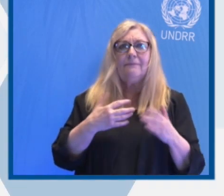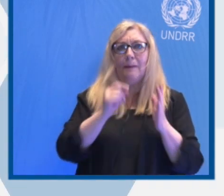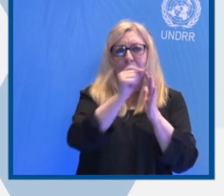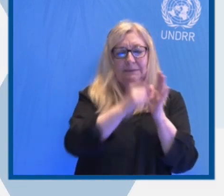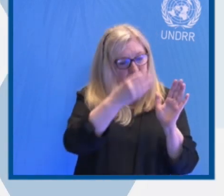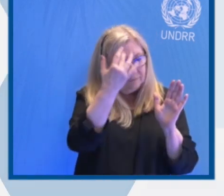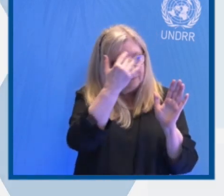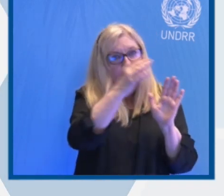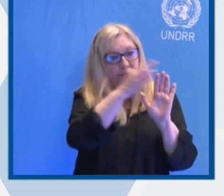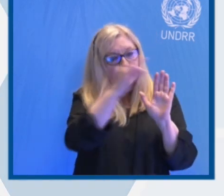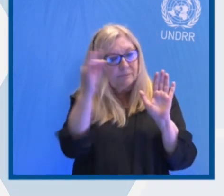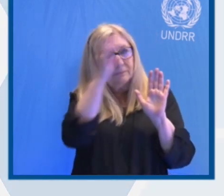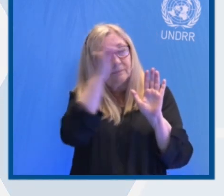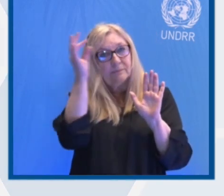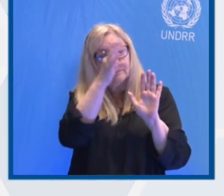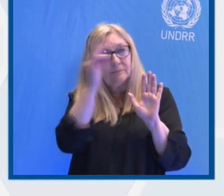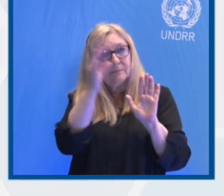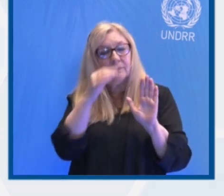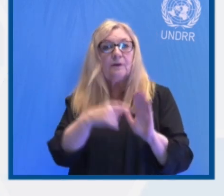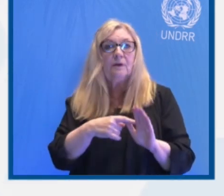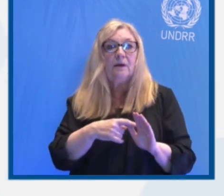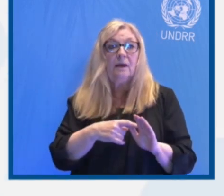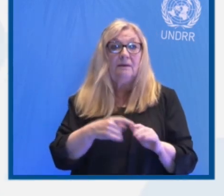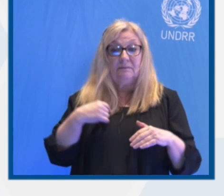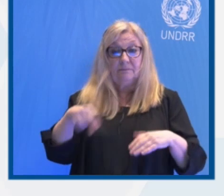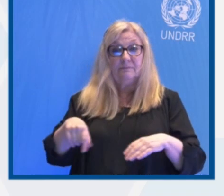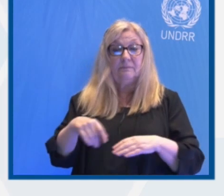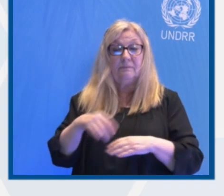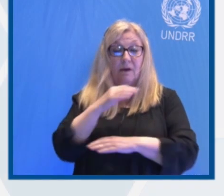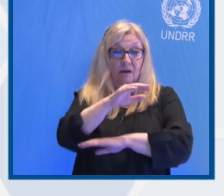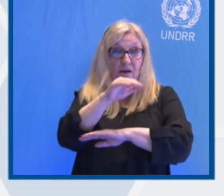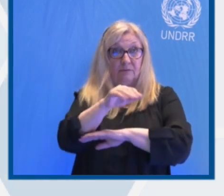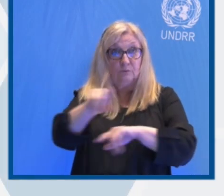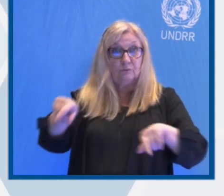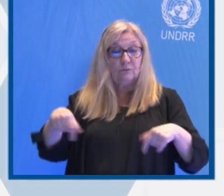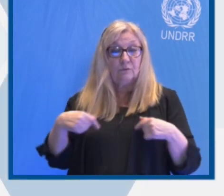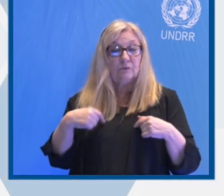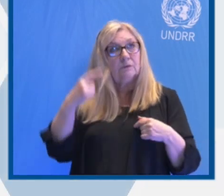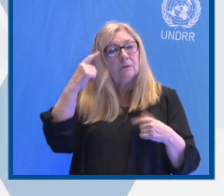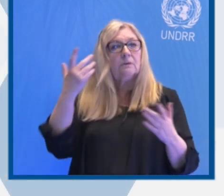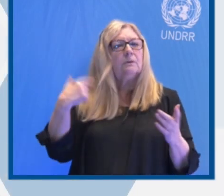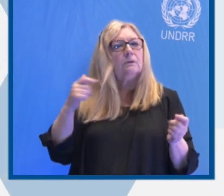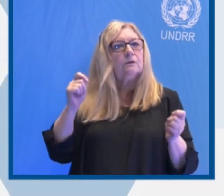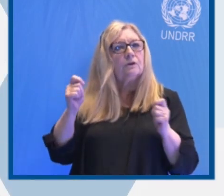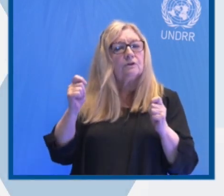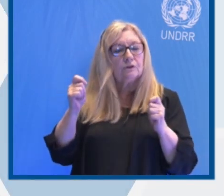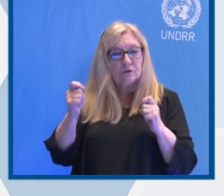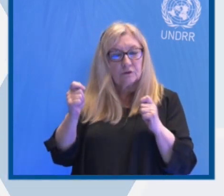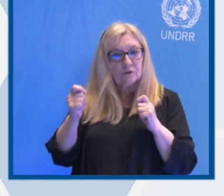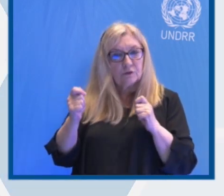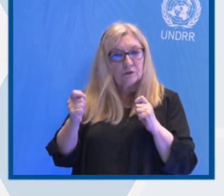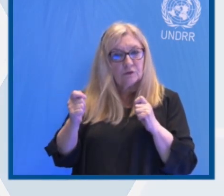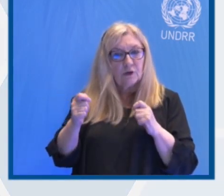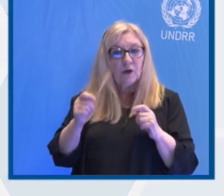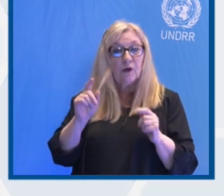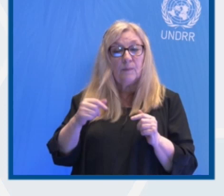shared this afternoon already. but if we take that planning period and